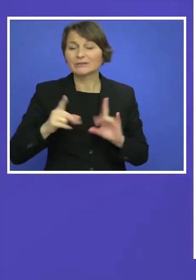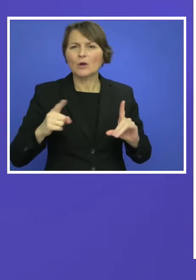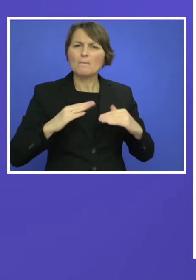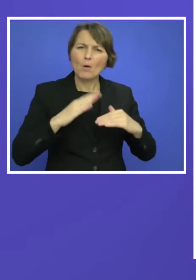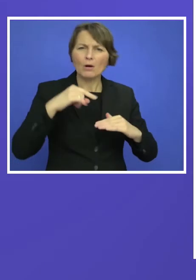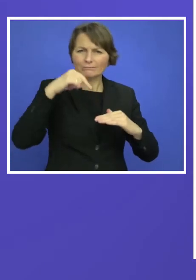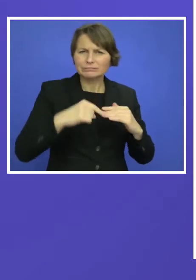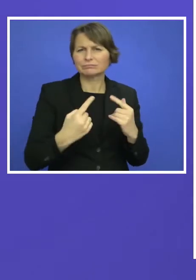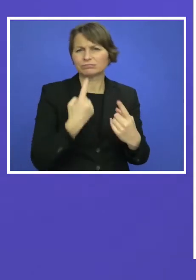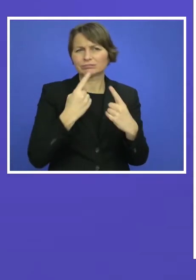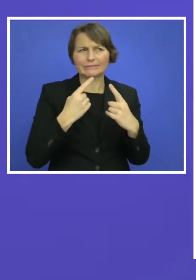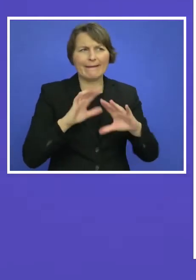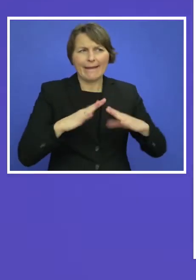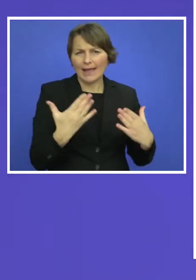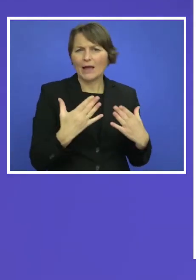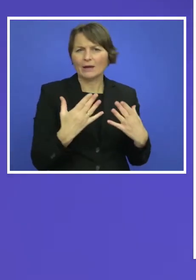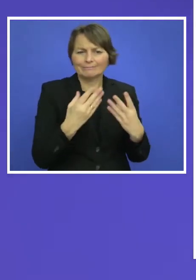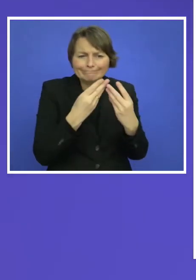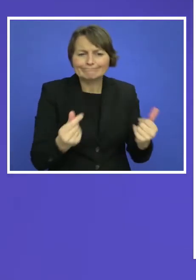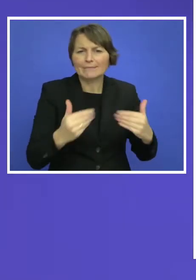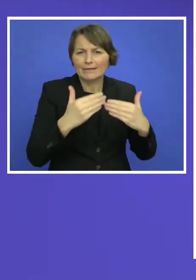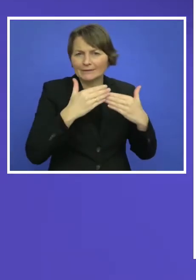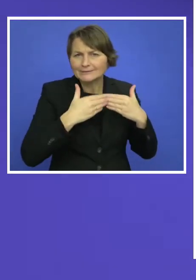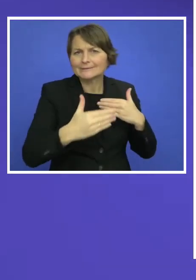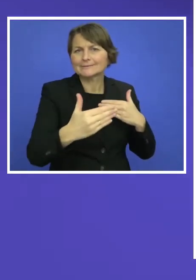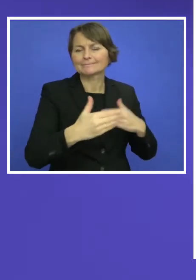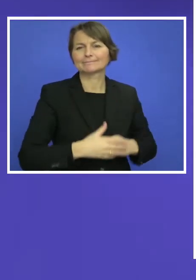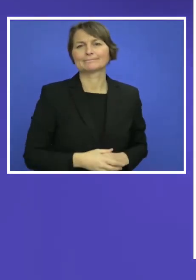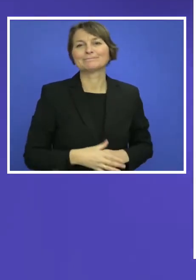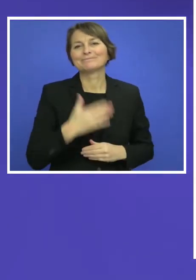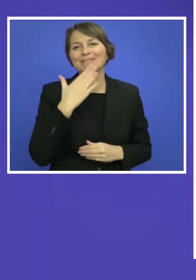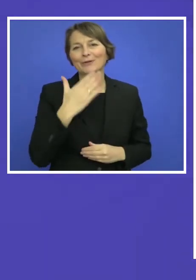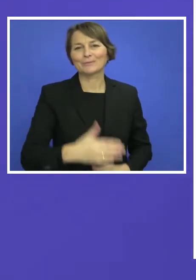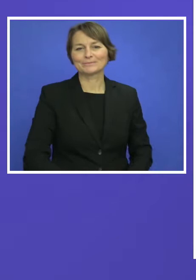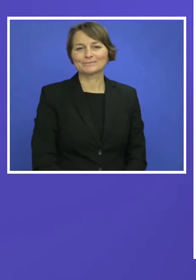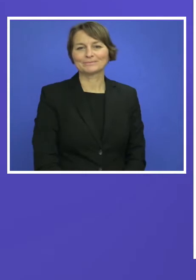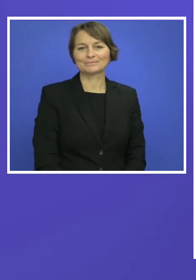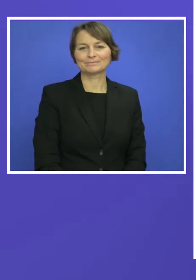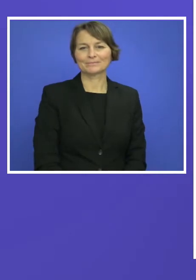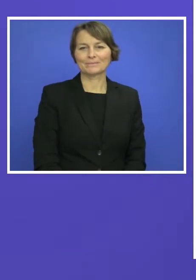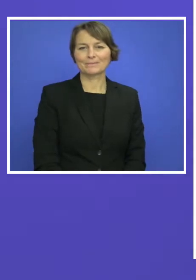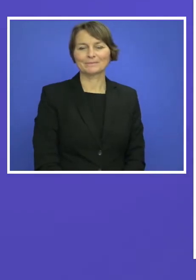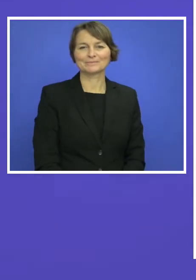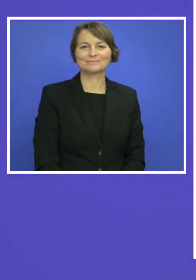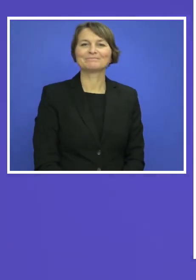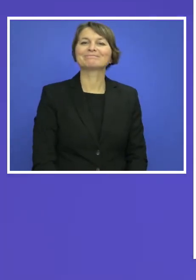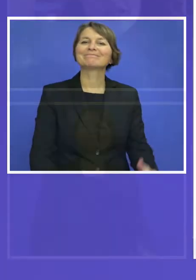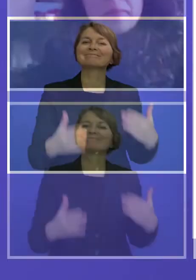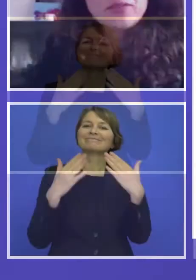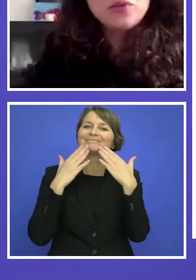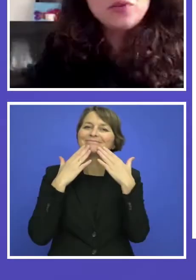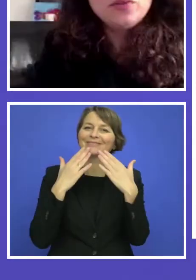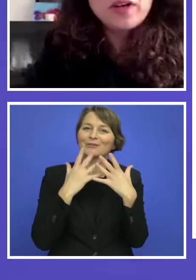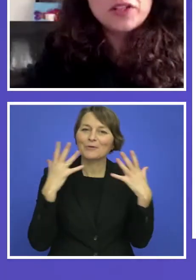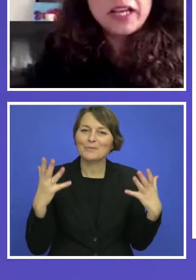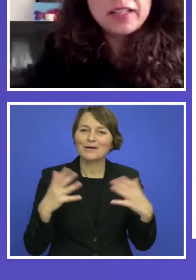them with our persistence and example. Thank you. Very interesting, Francesca. Thank you very much. Back